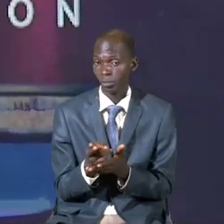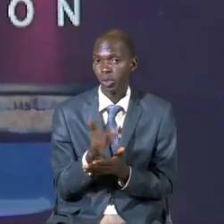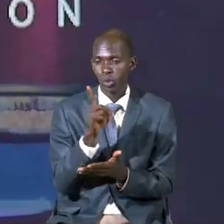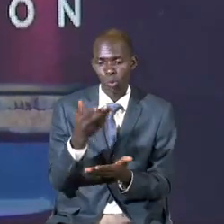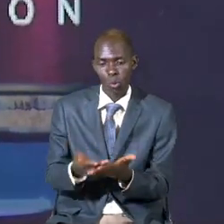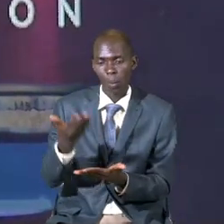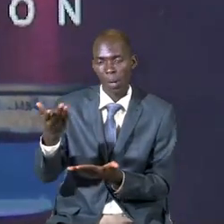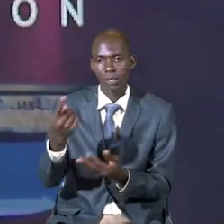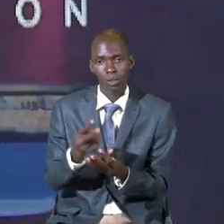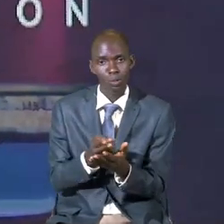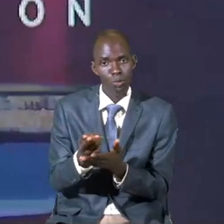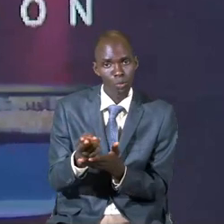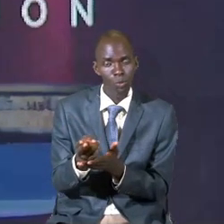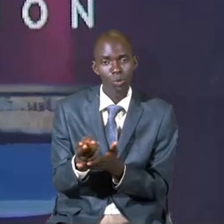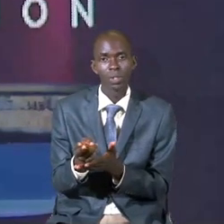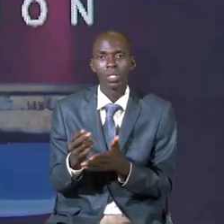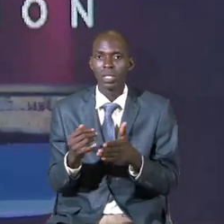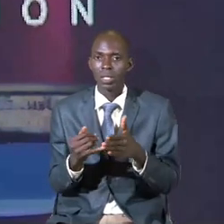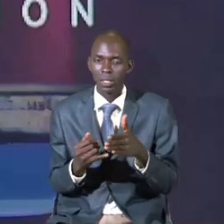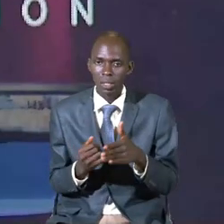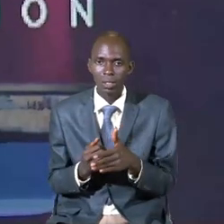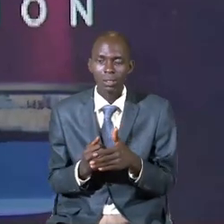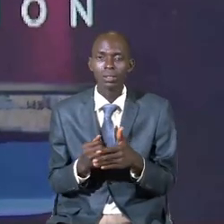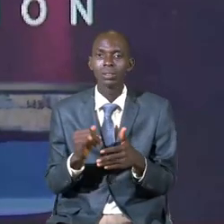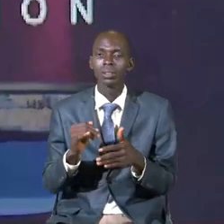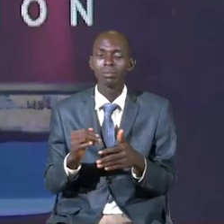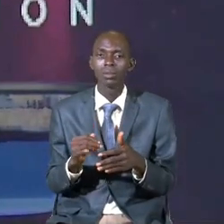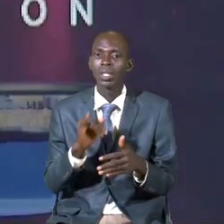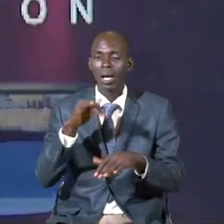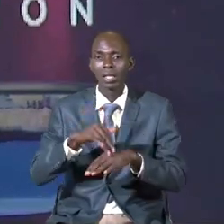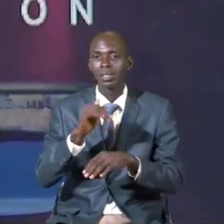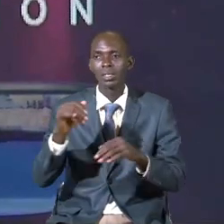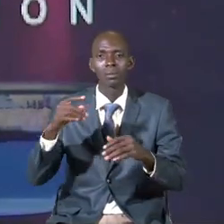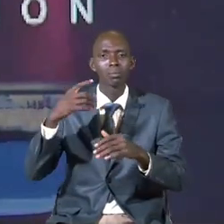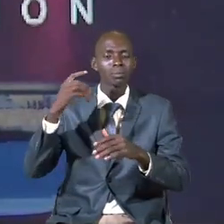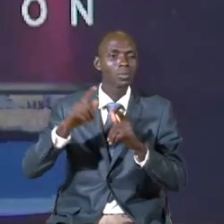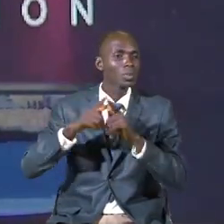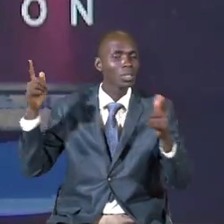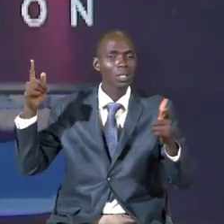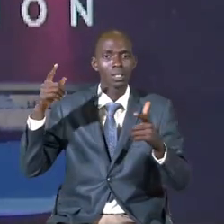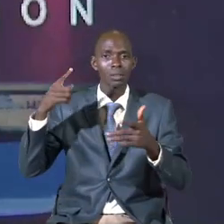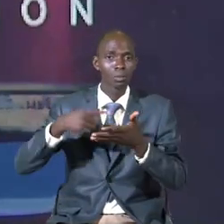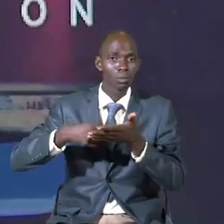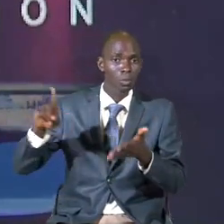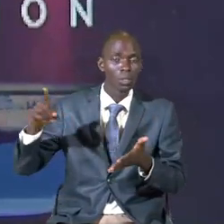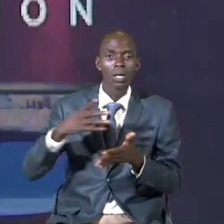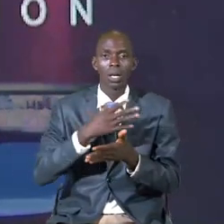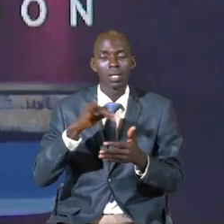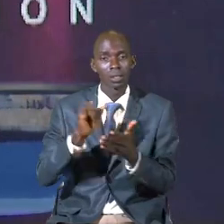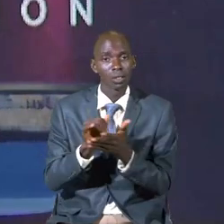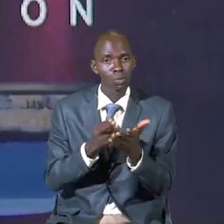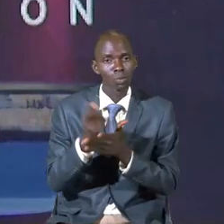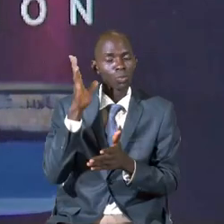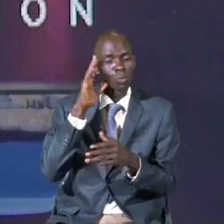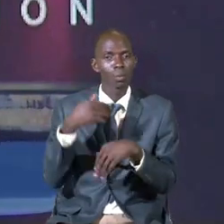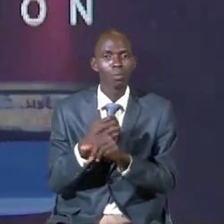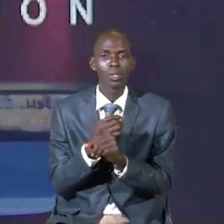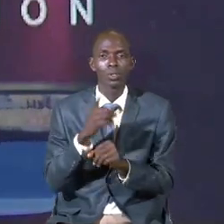truth is the pill of great price and the truth shall make you free everywhere you